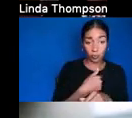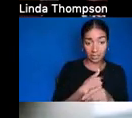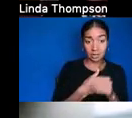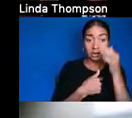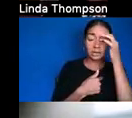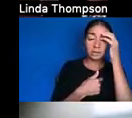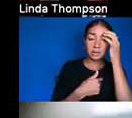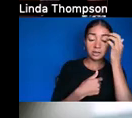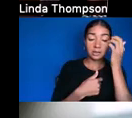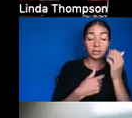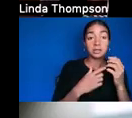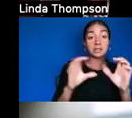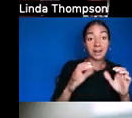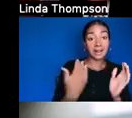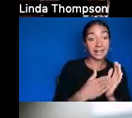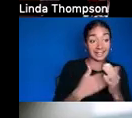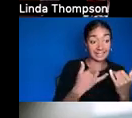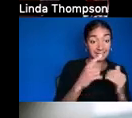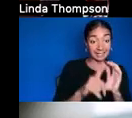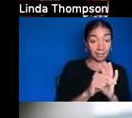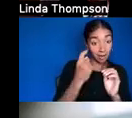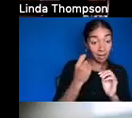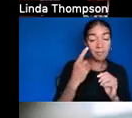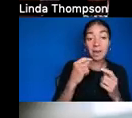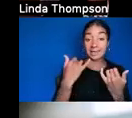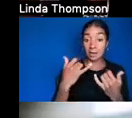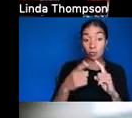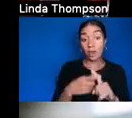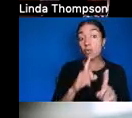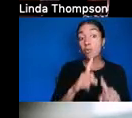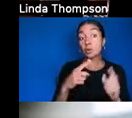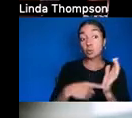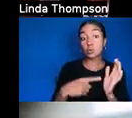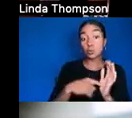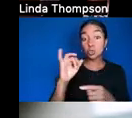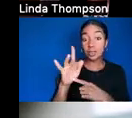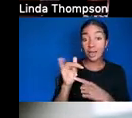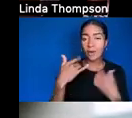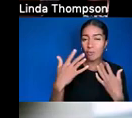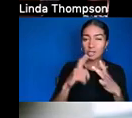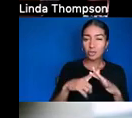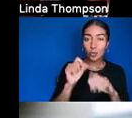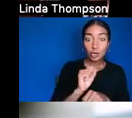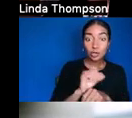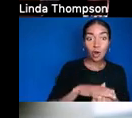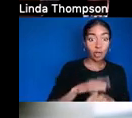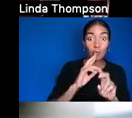but guess what? When our reports are due again in July, I want to start working on them in June. I don't